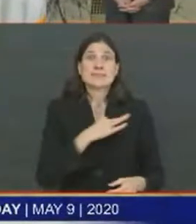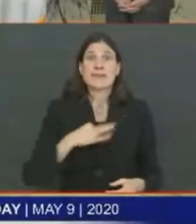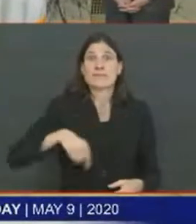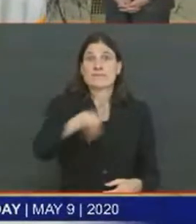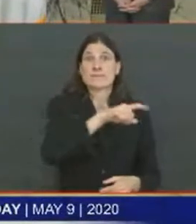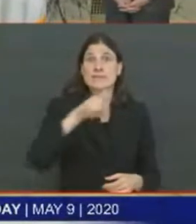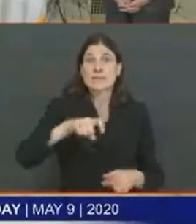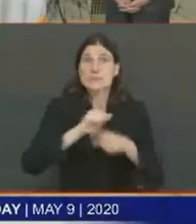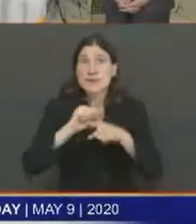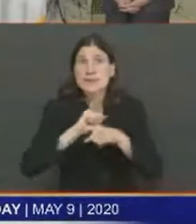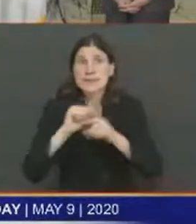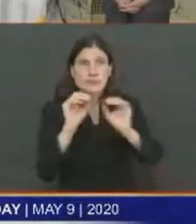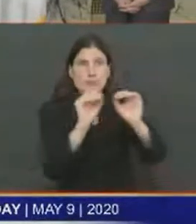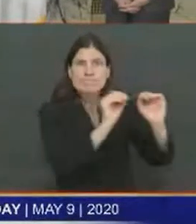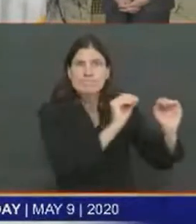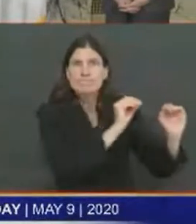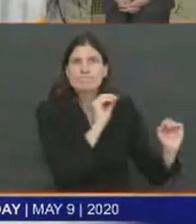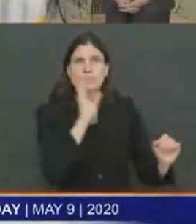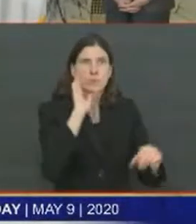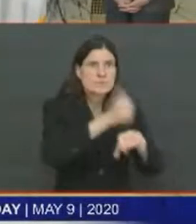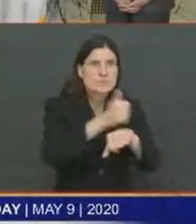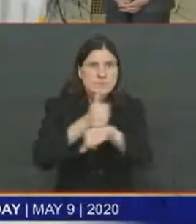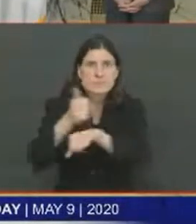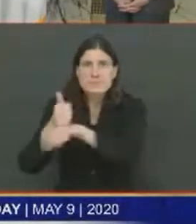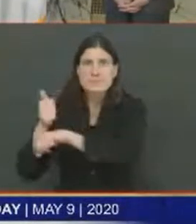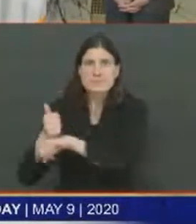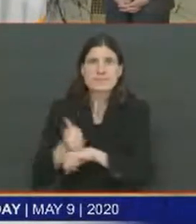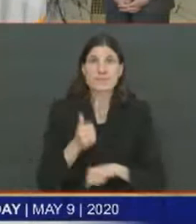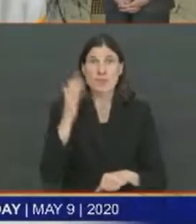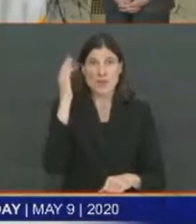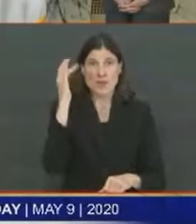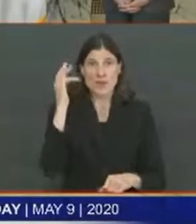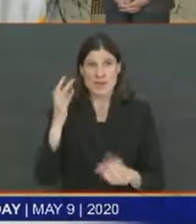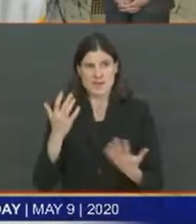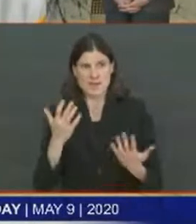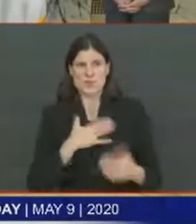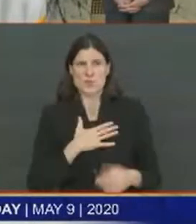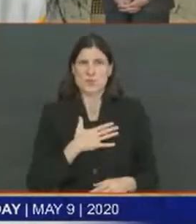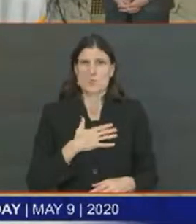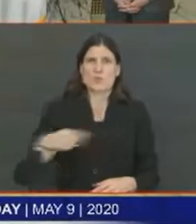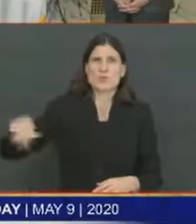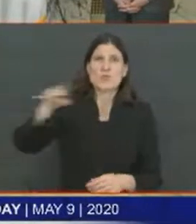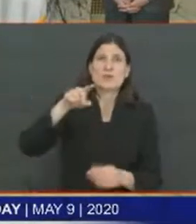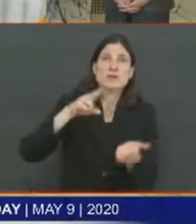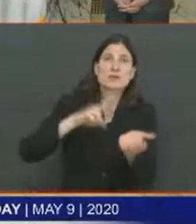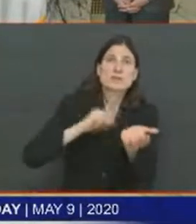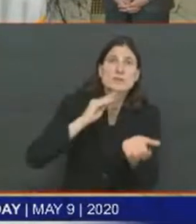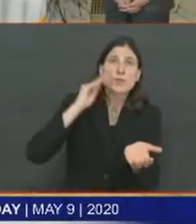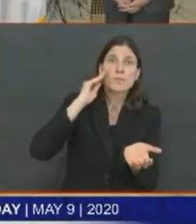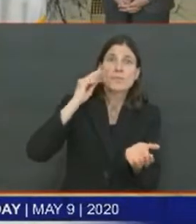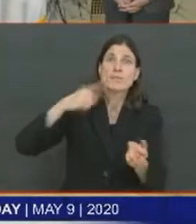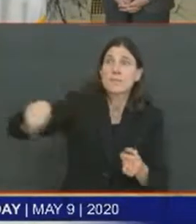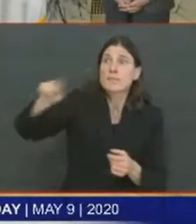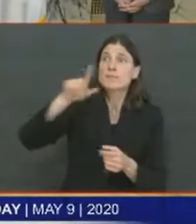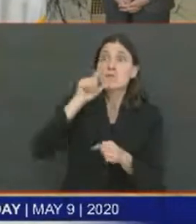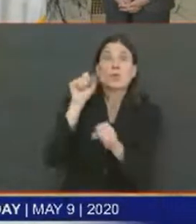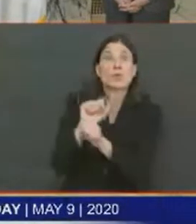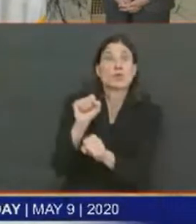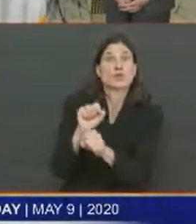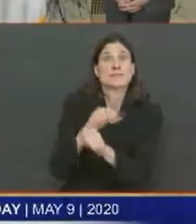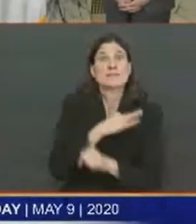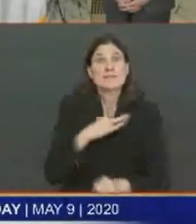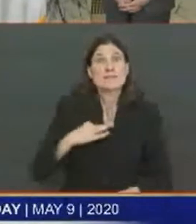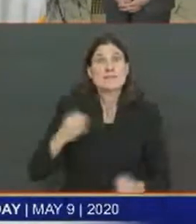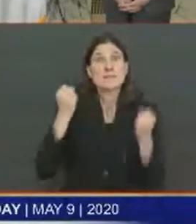that the people who are hardest hit are those who are the lowest skilled and the lowest paid. And very sadly,